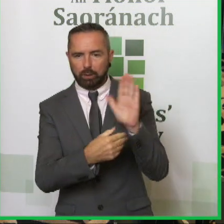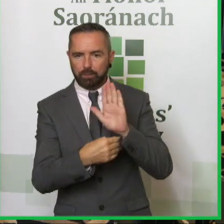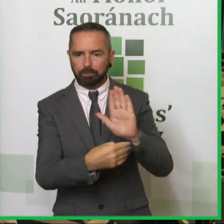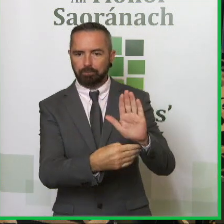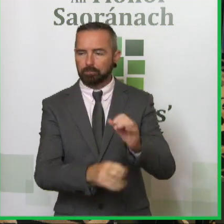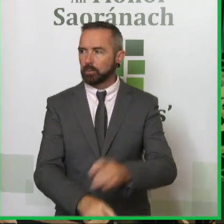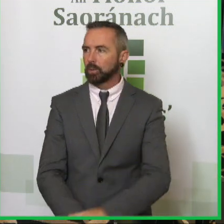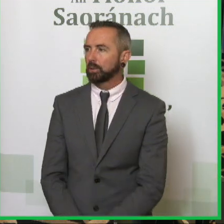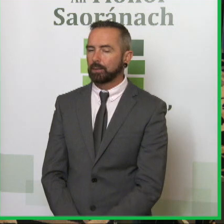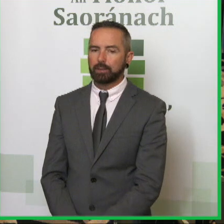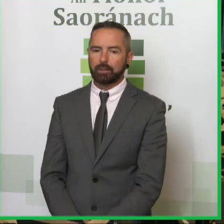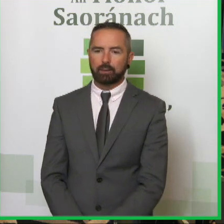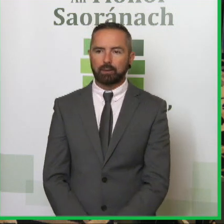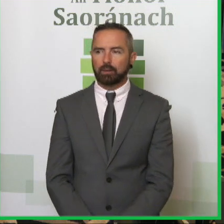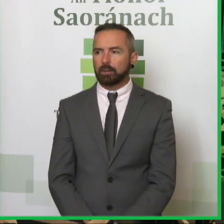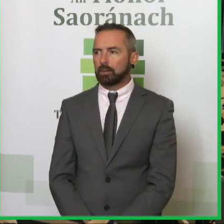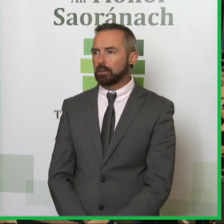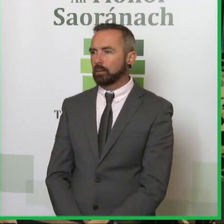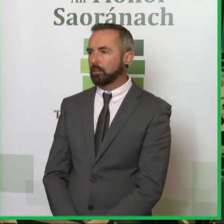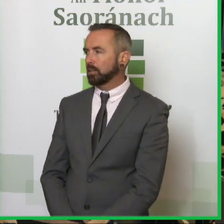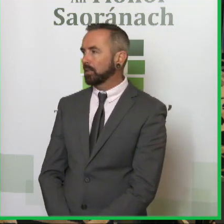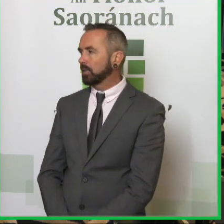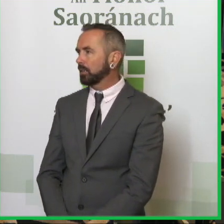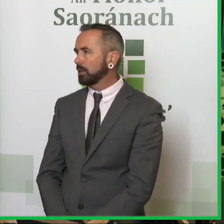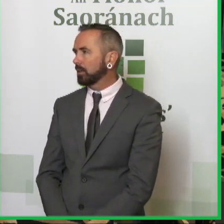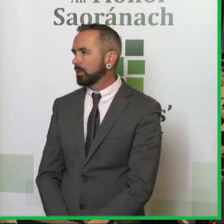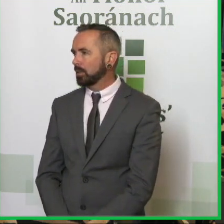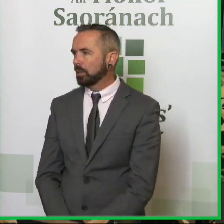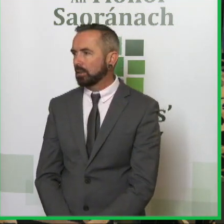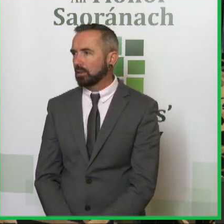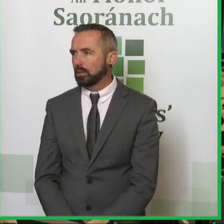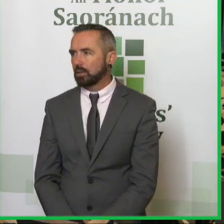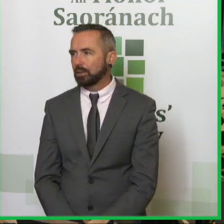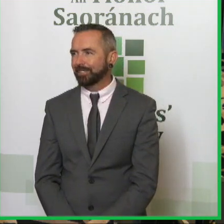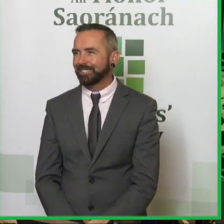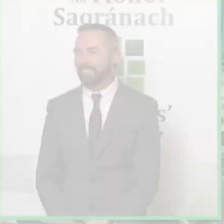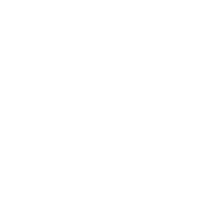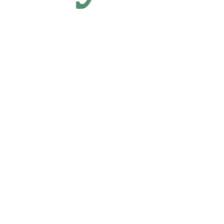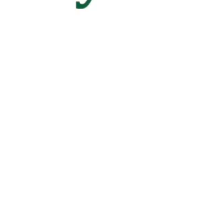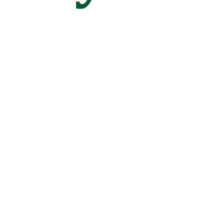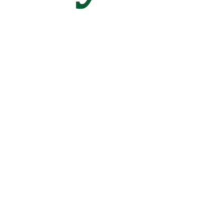No pressure, Kieran.